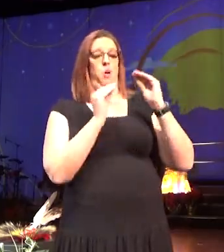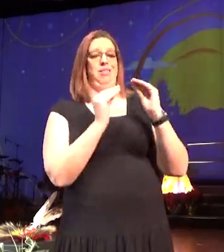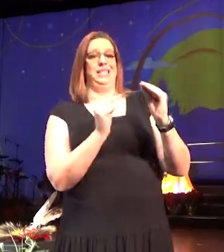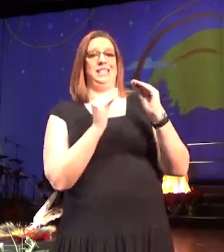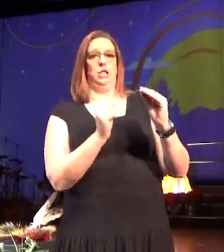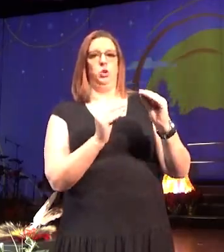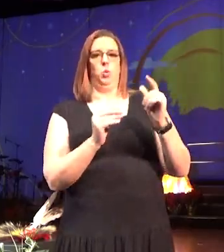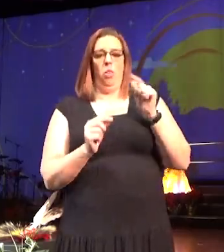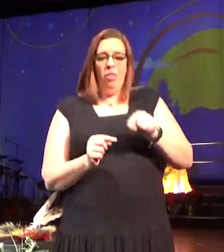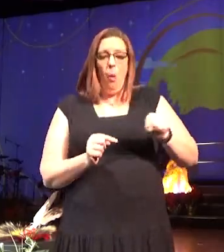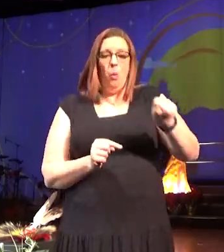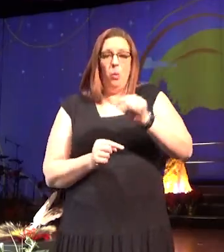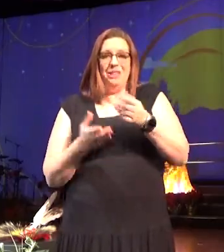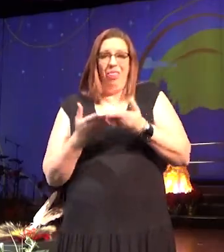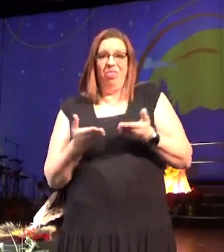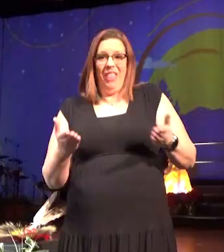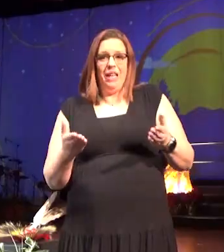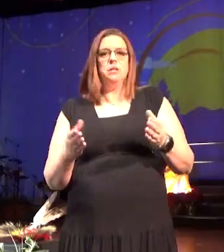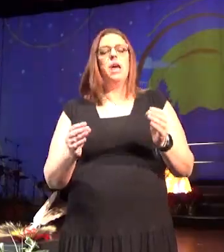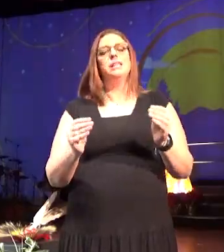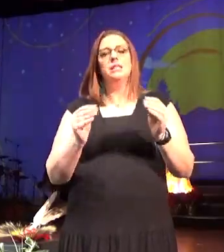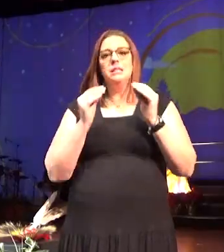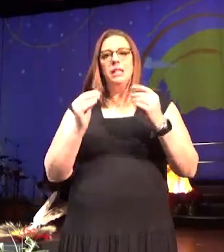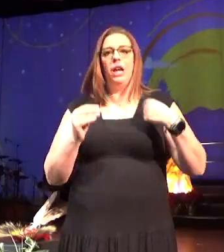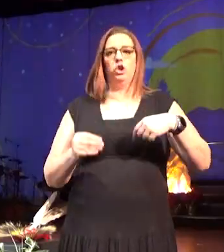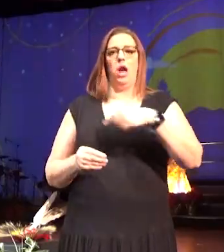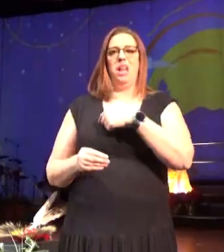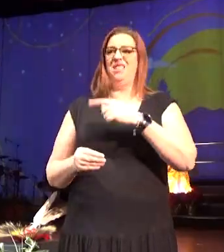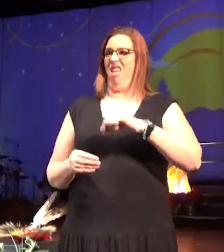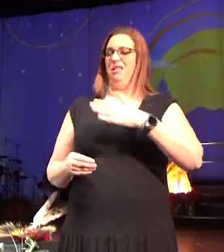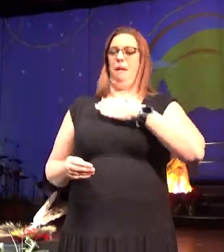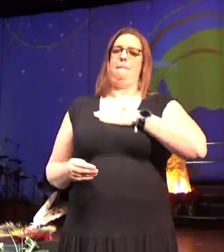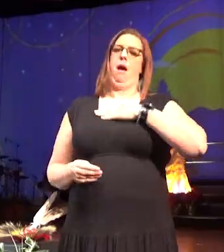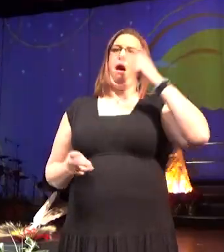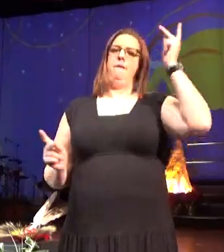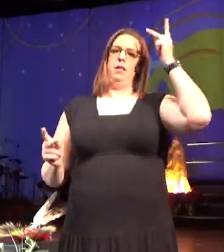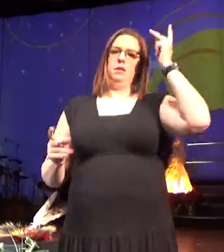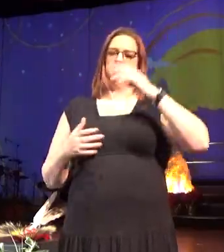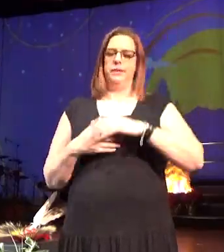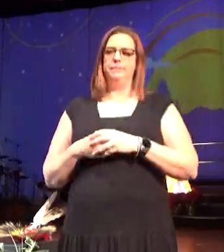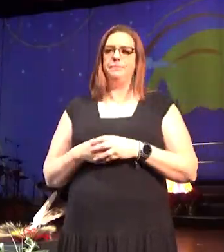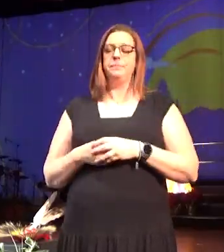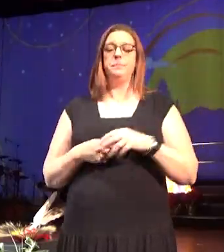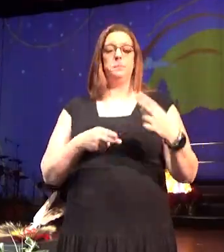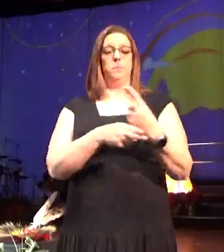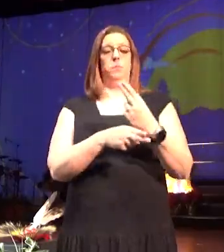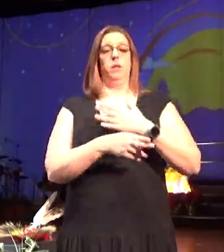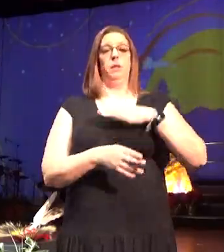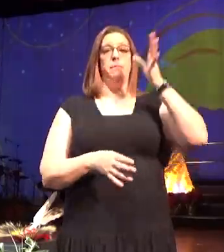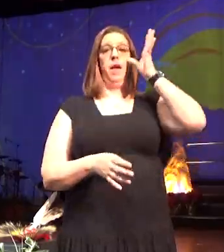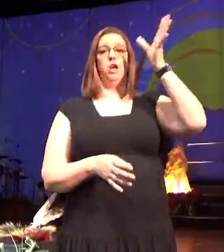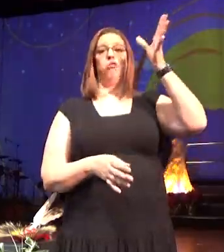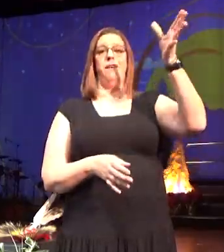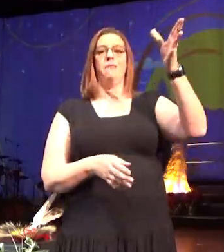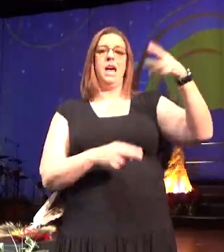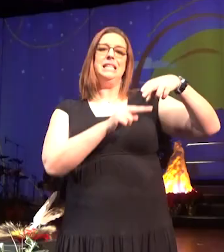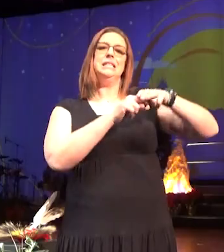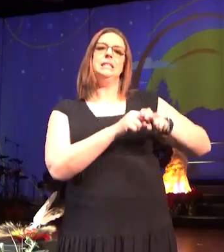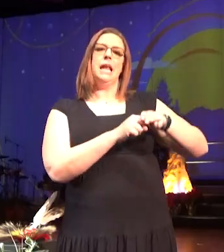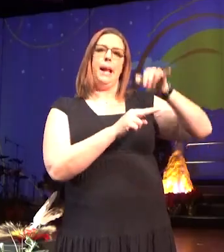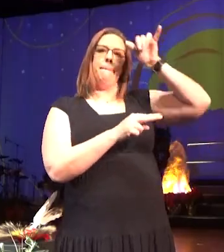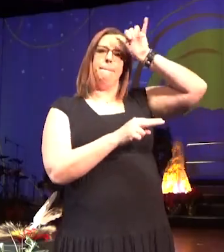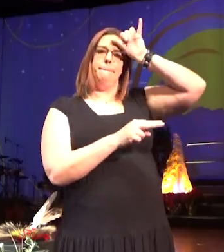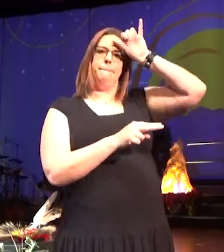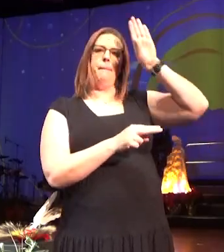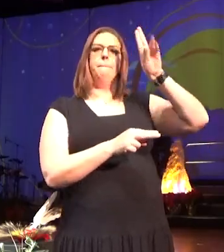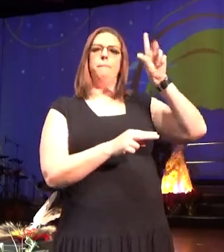through are teachers. And that's what I use as my philosophy. I use my Grandpa Sitting Bull's philosophy, his